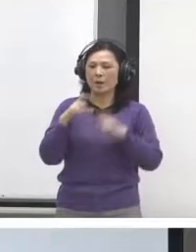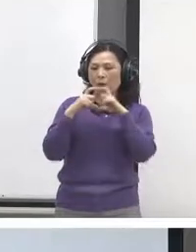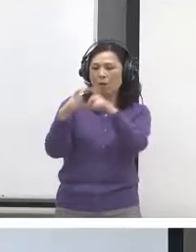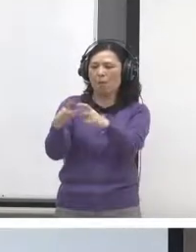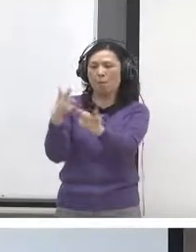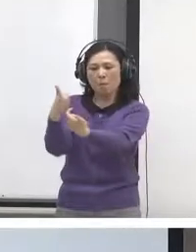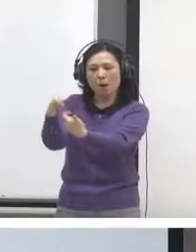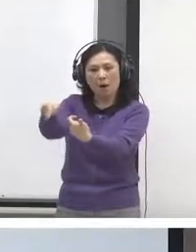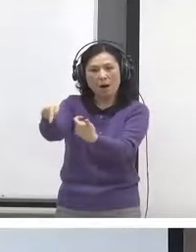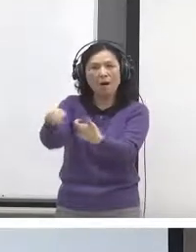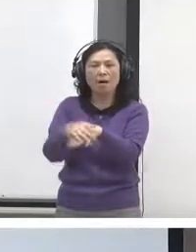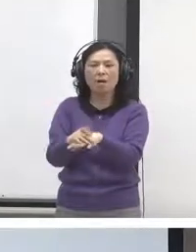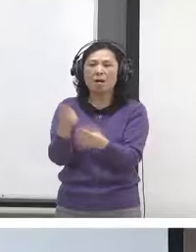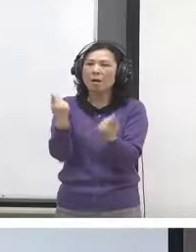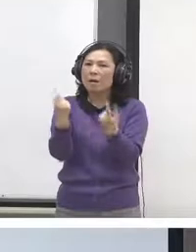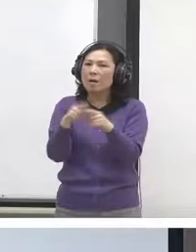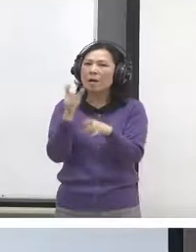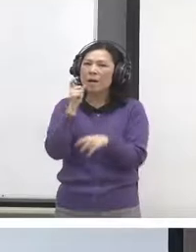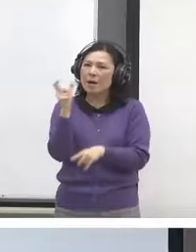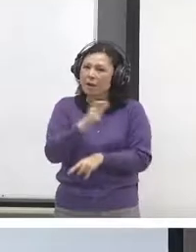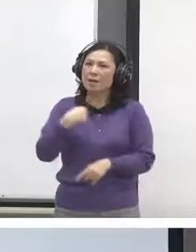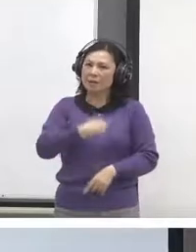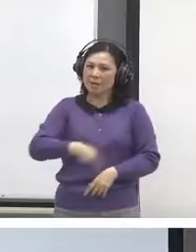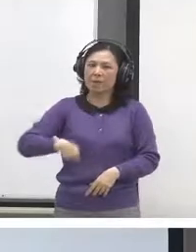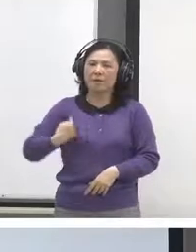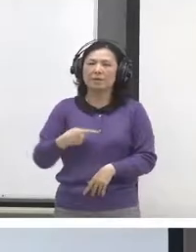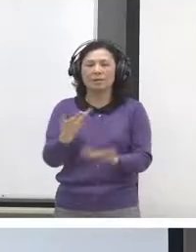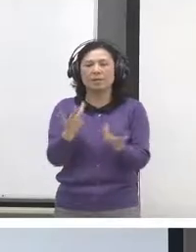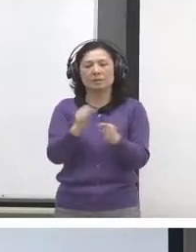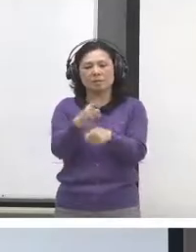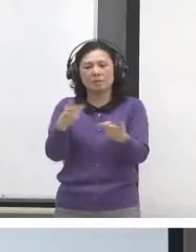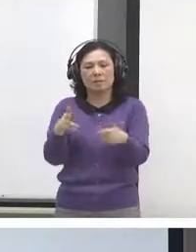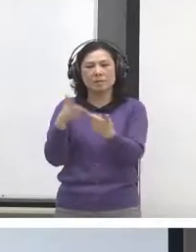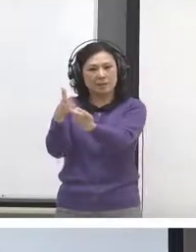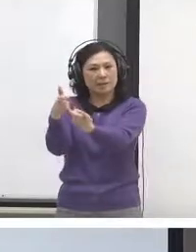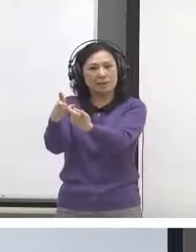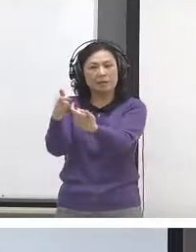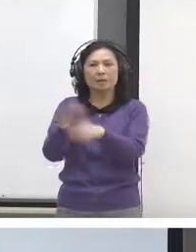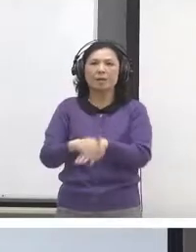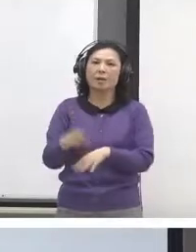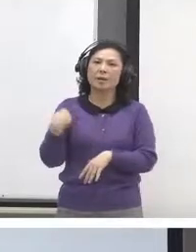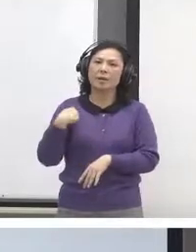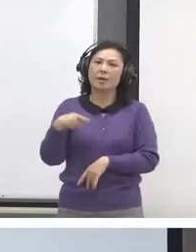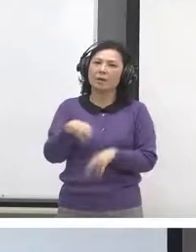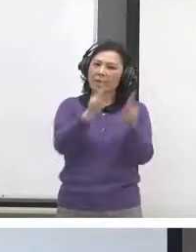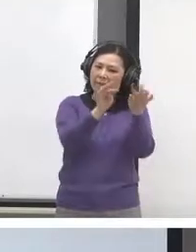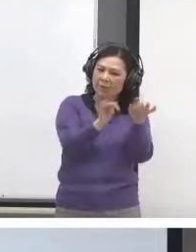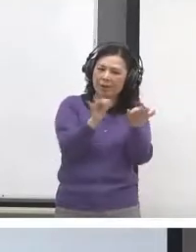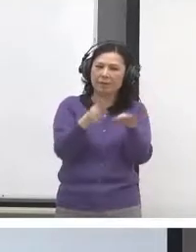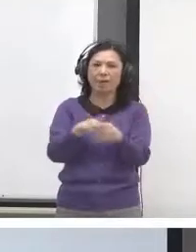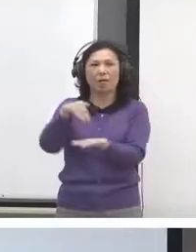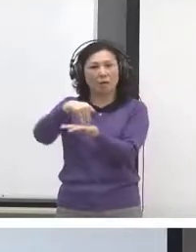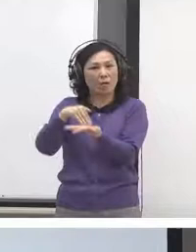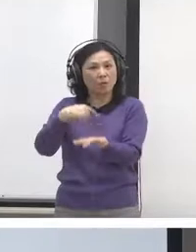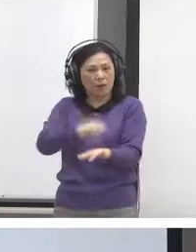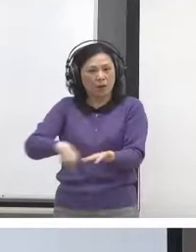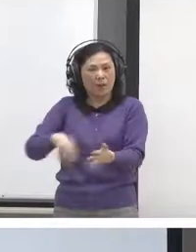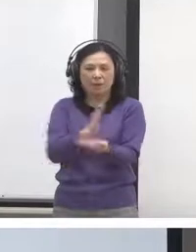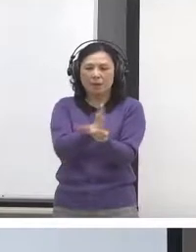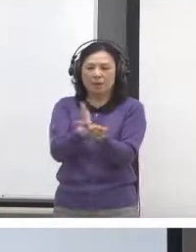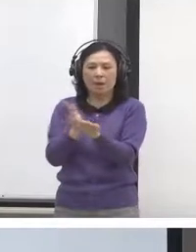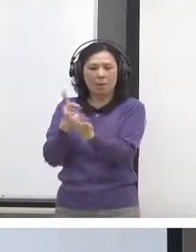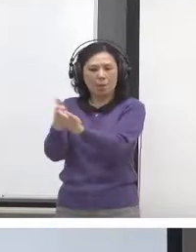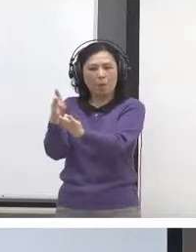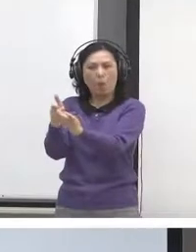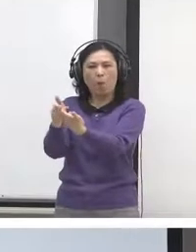community outreach and education. Now, during the pandemic, Toronto Mesh is making great strides to create a network that covers the city, leveraging their connections to place